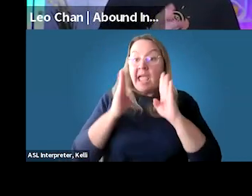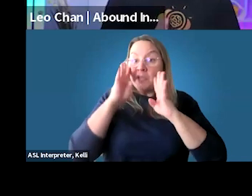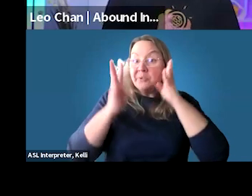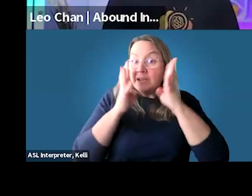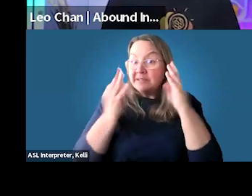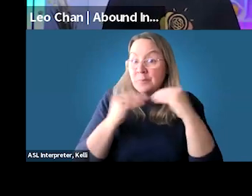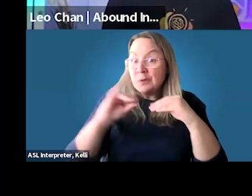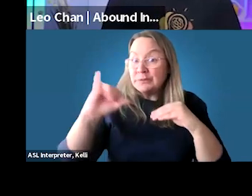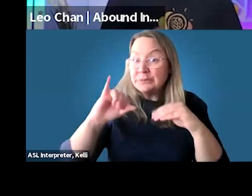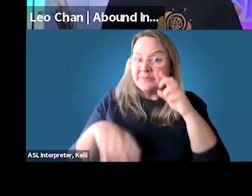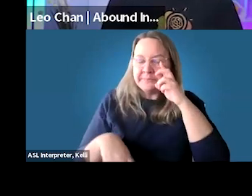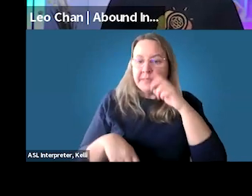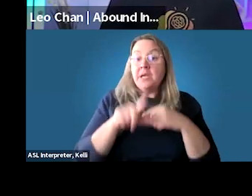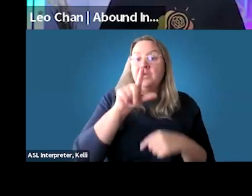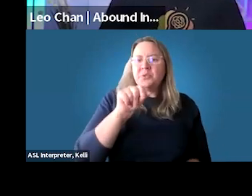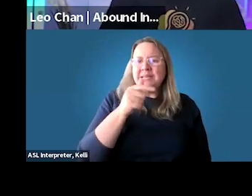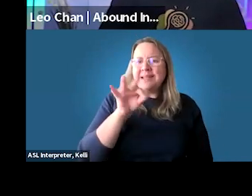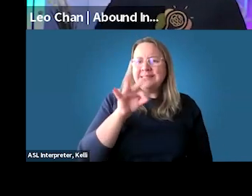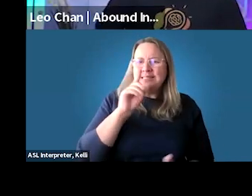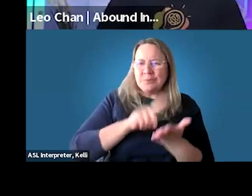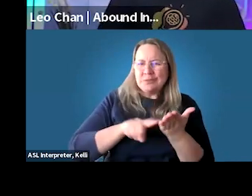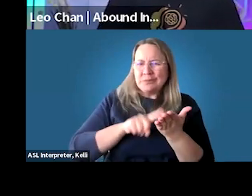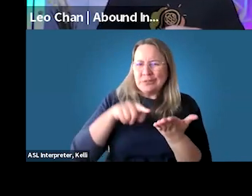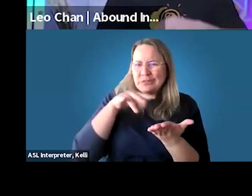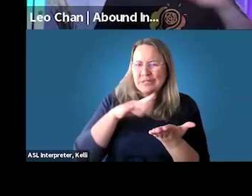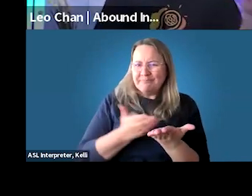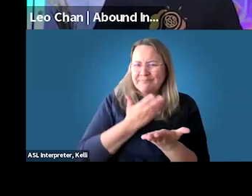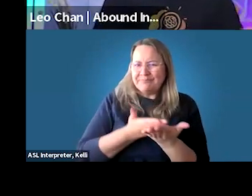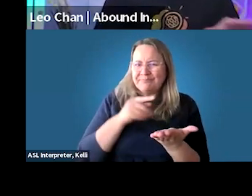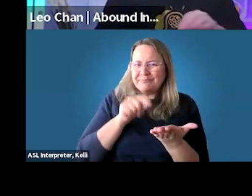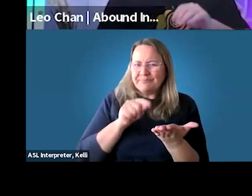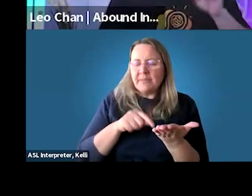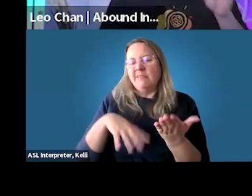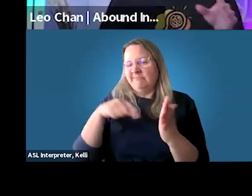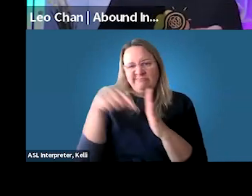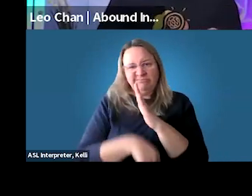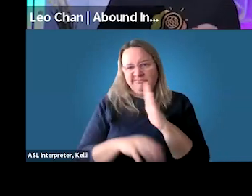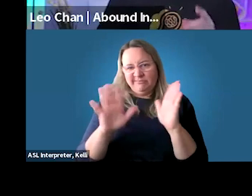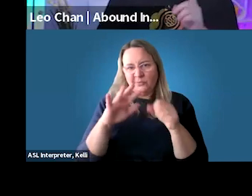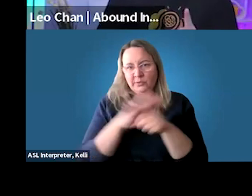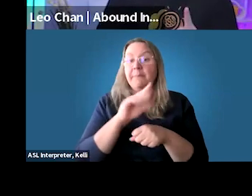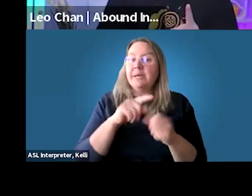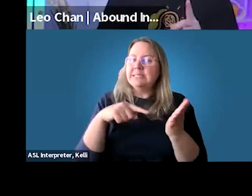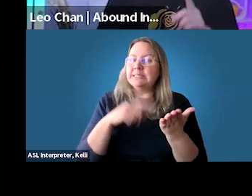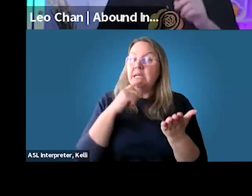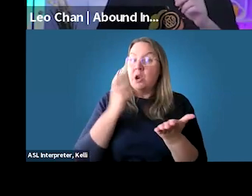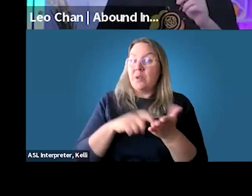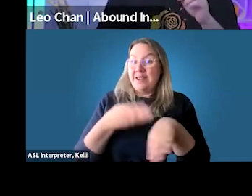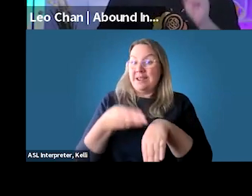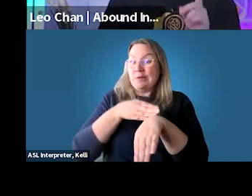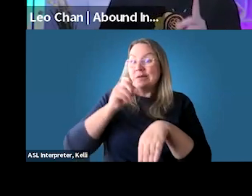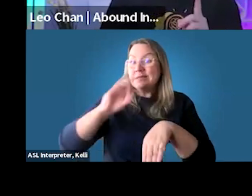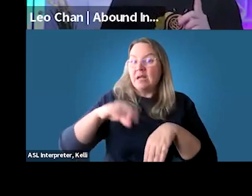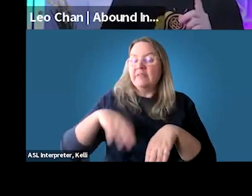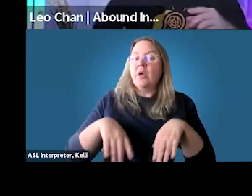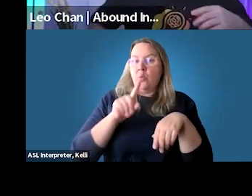there was a 2019 research study that was concluded. And I'm not going to all the details, but what they found was an increase